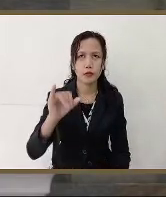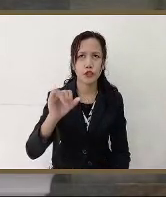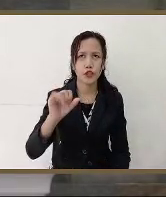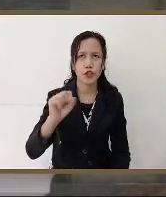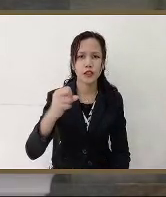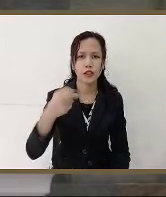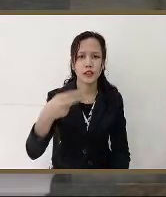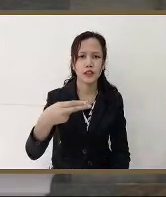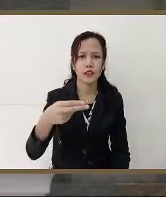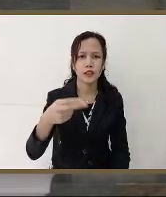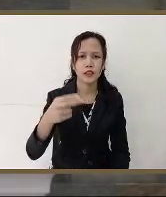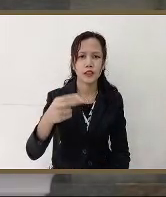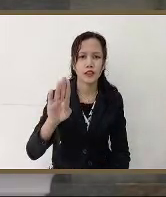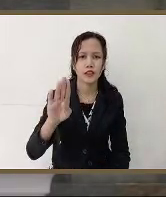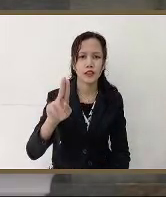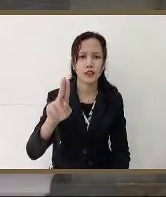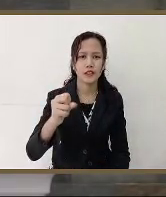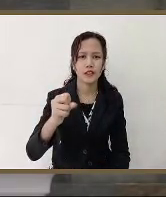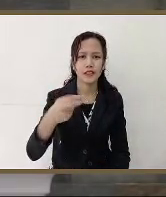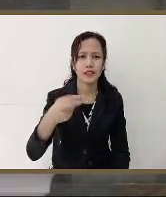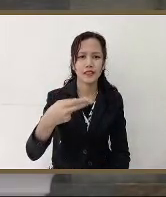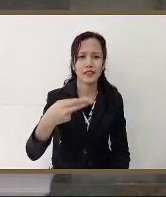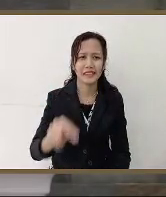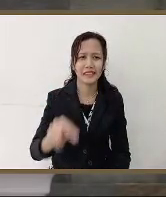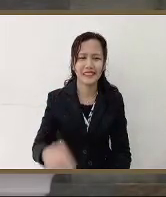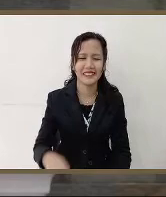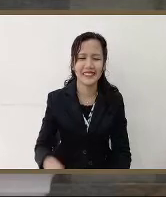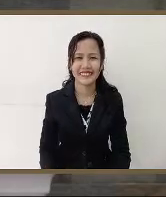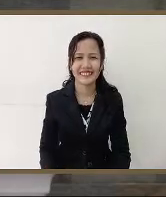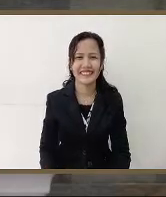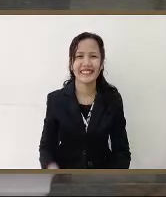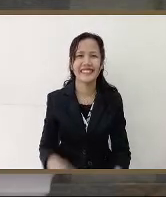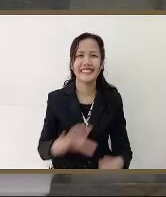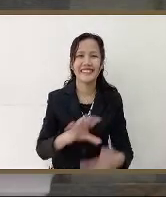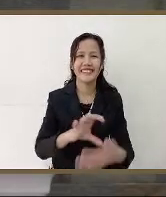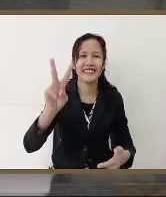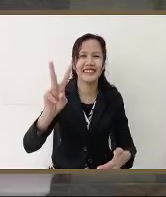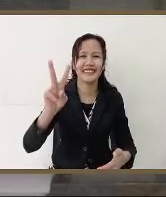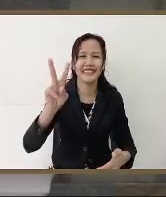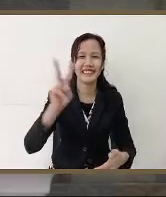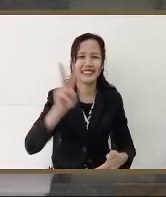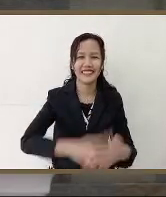8 to verse number 32. Okay?